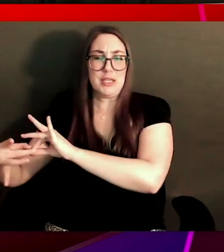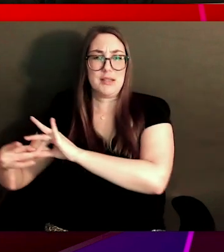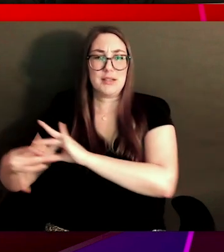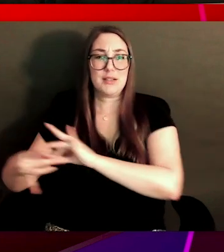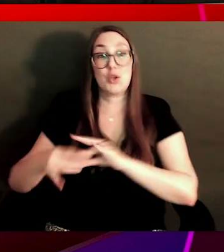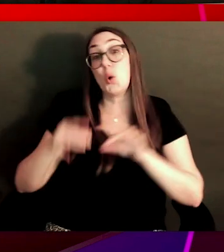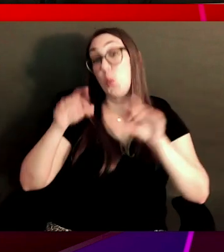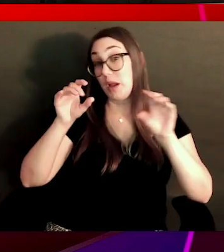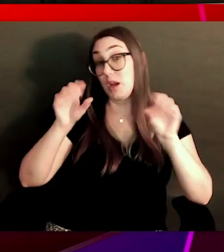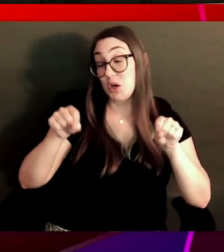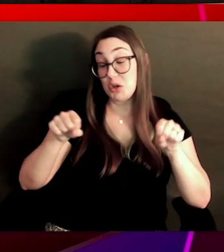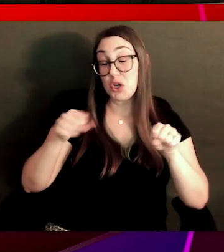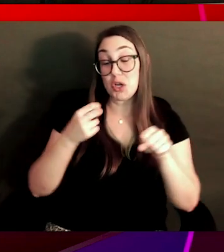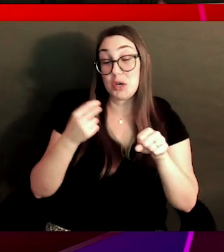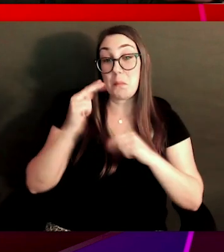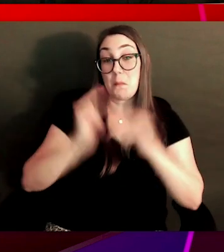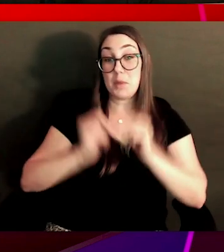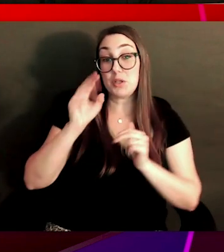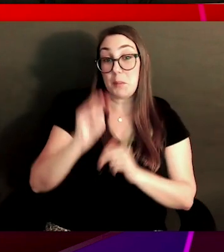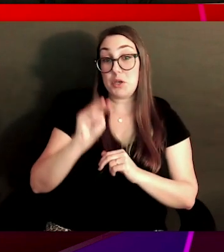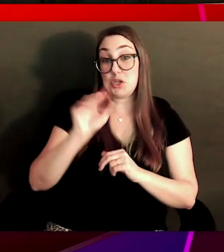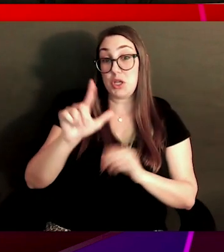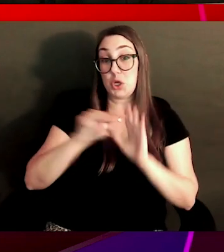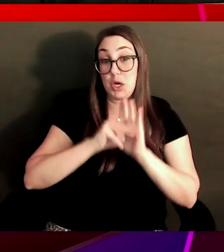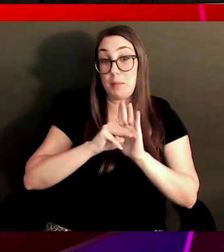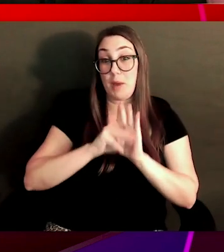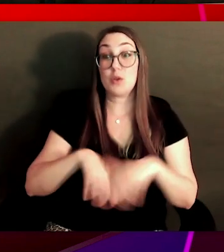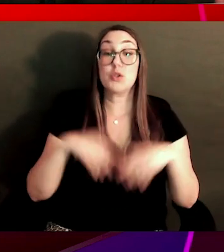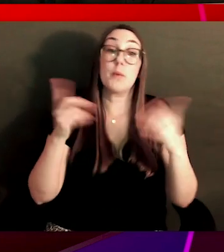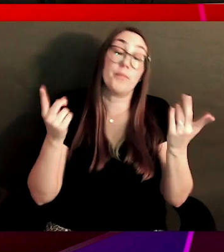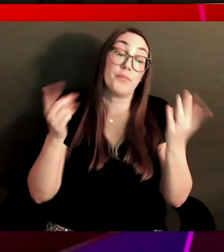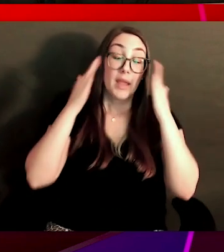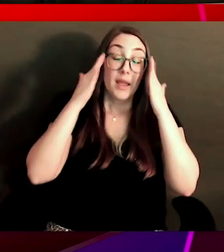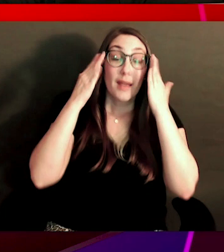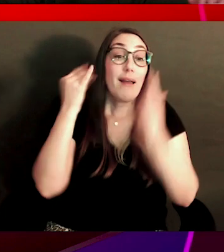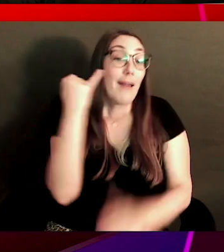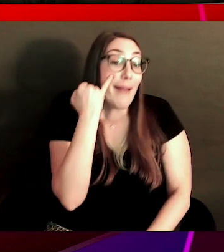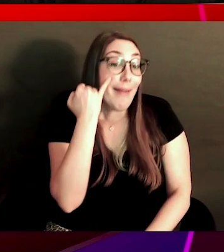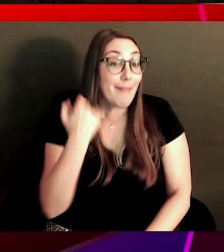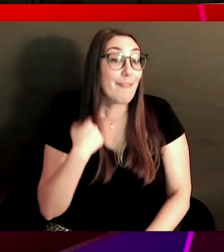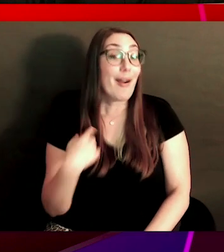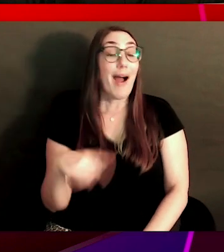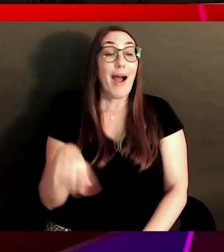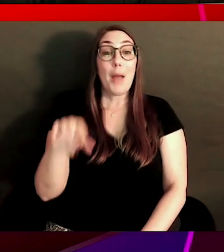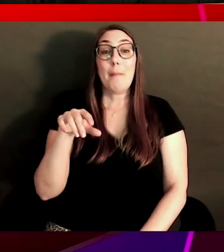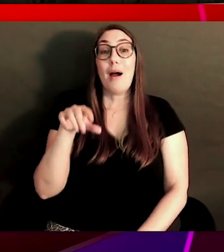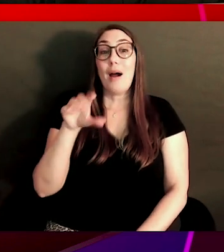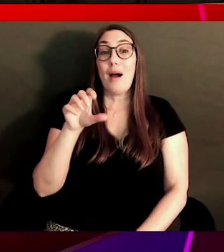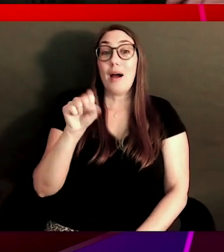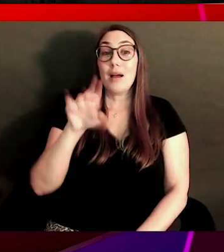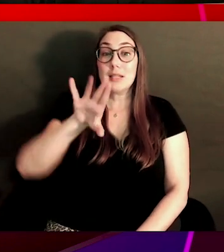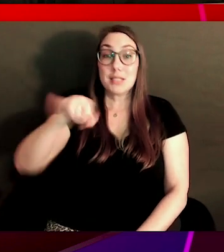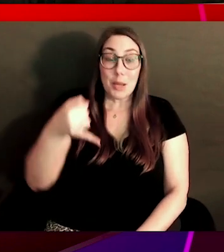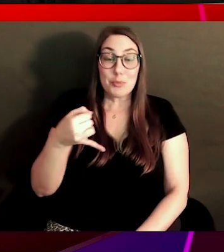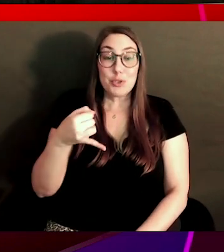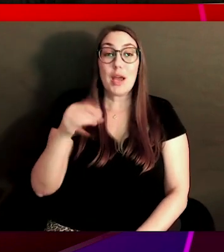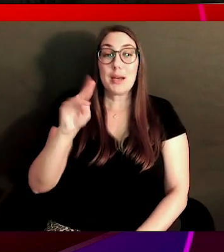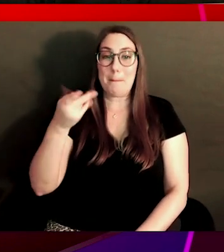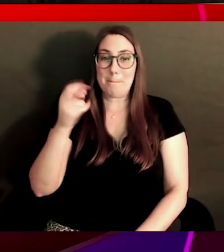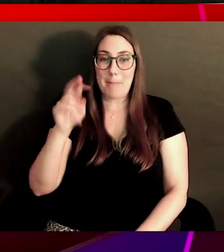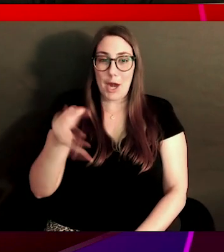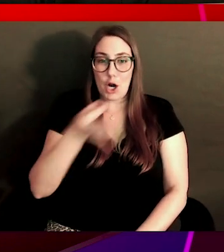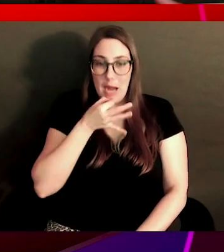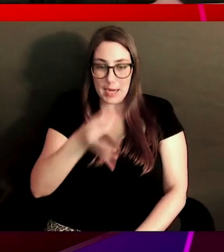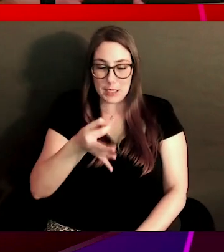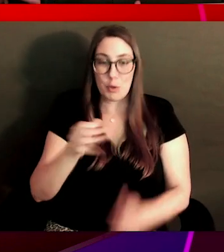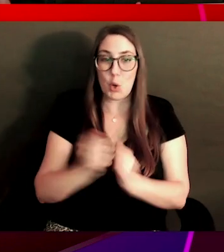model. Now, imagine that I'm kind of a subject matter expert in weather patterns or, you know, sustainability,